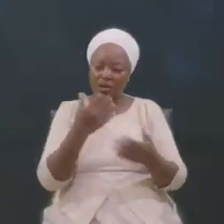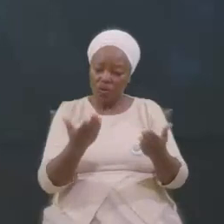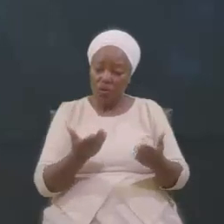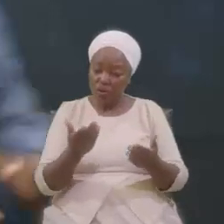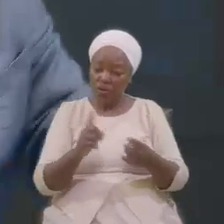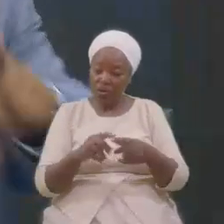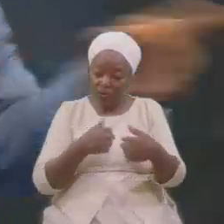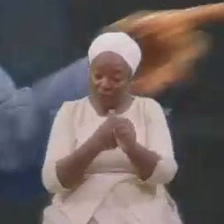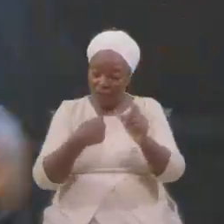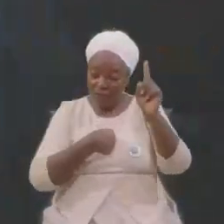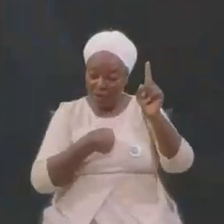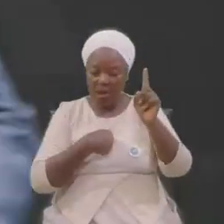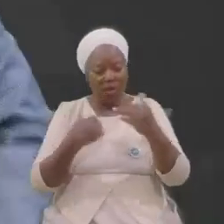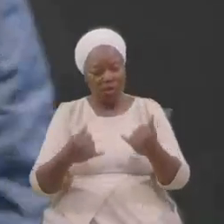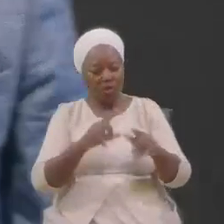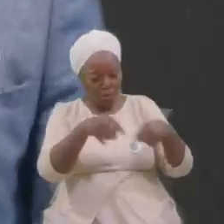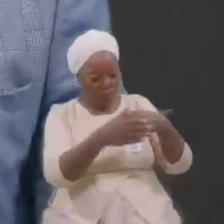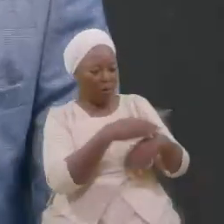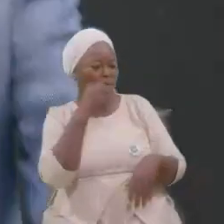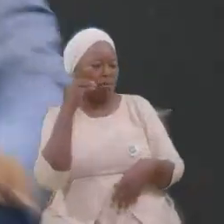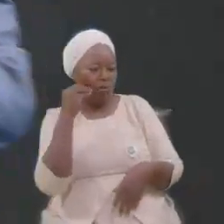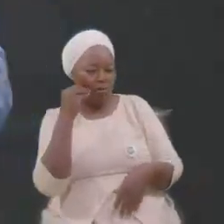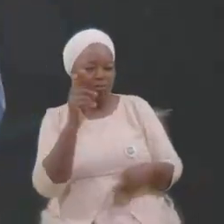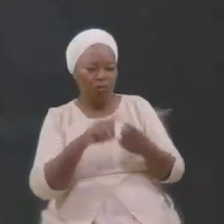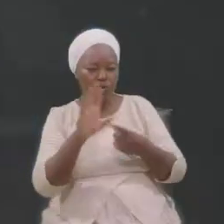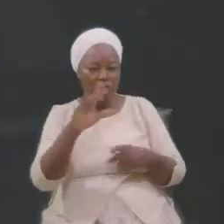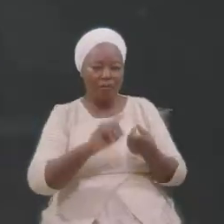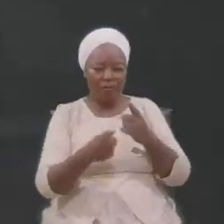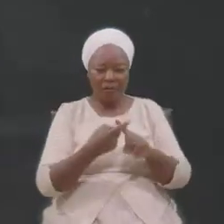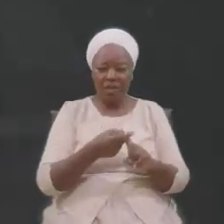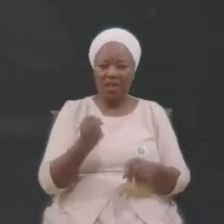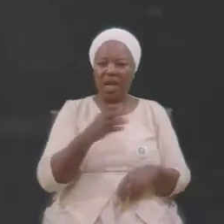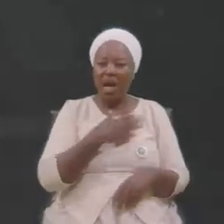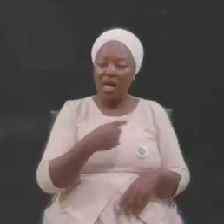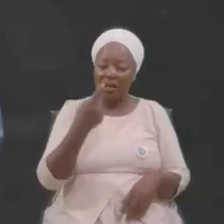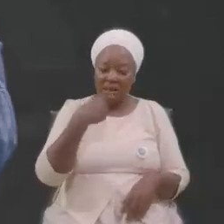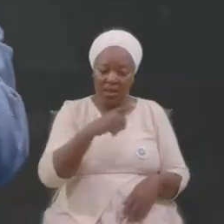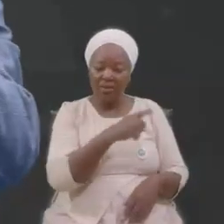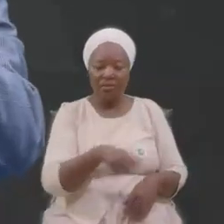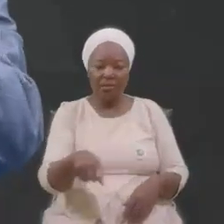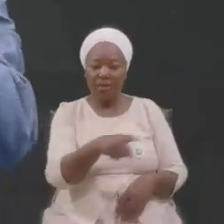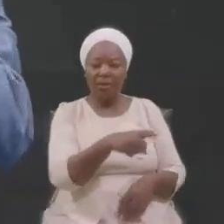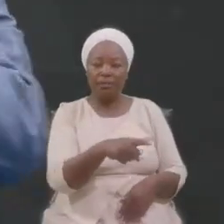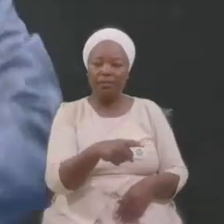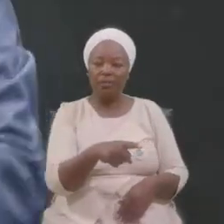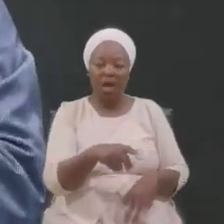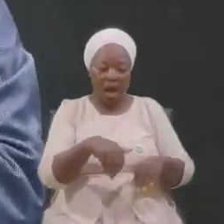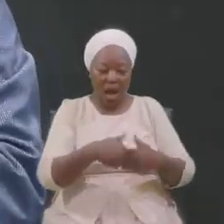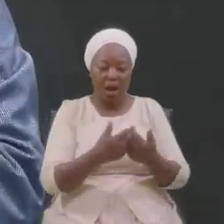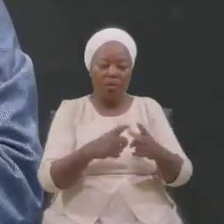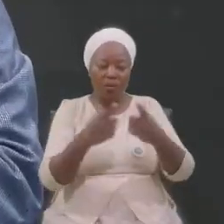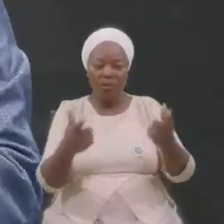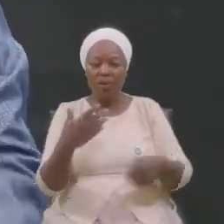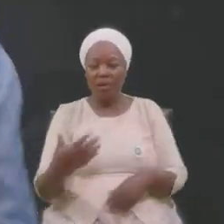you must do something. Go back home to your friends and tell them how great things